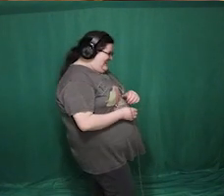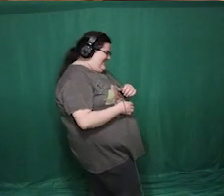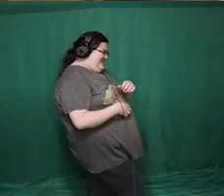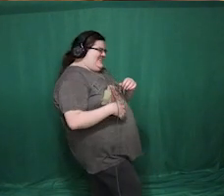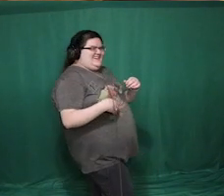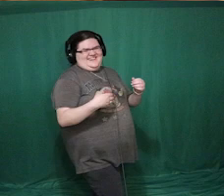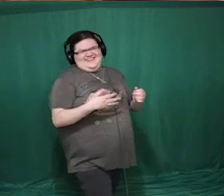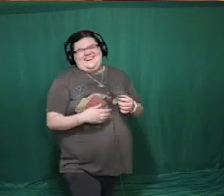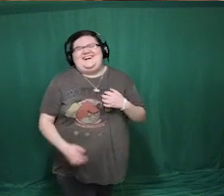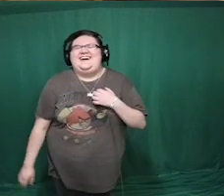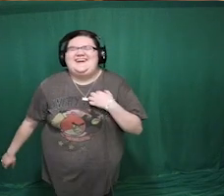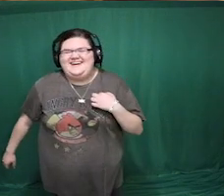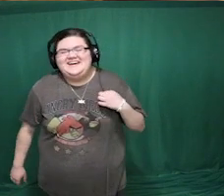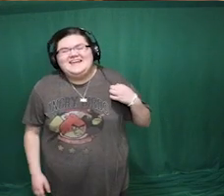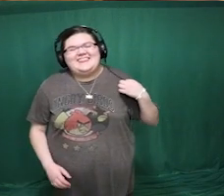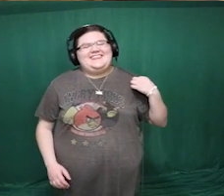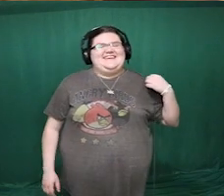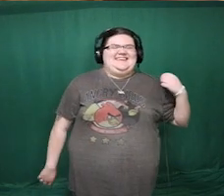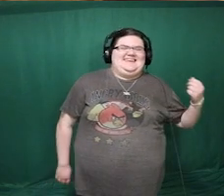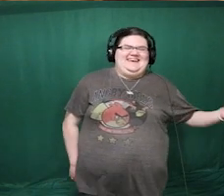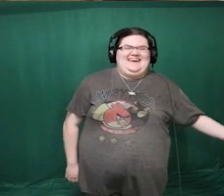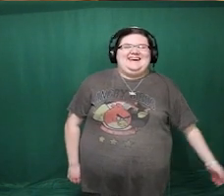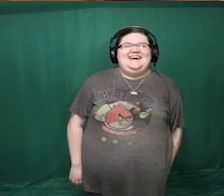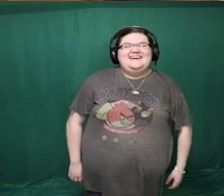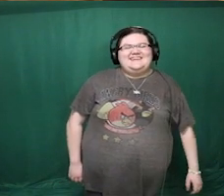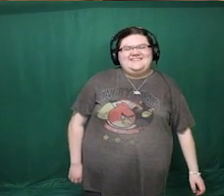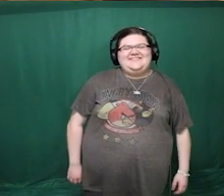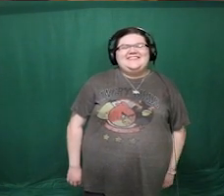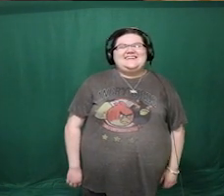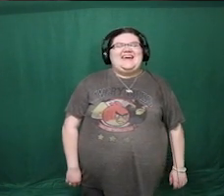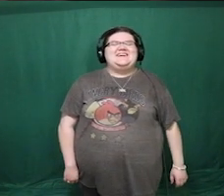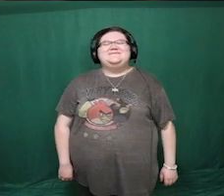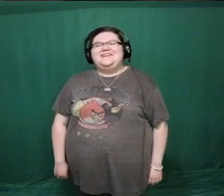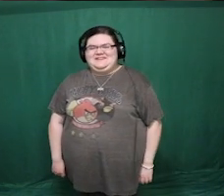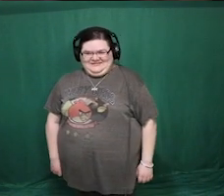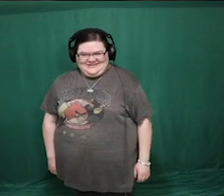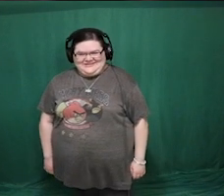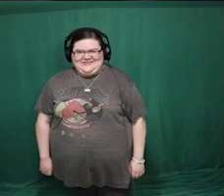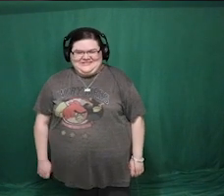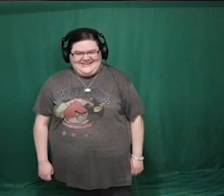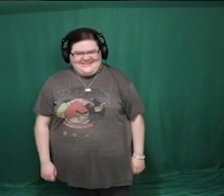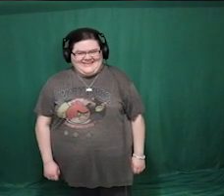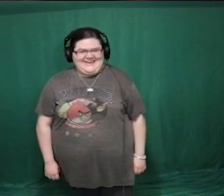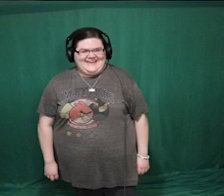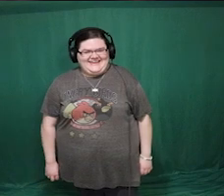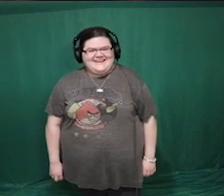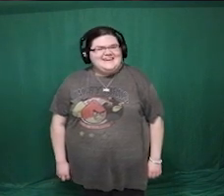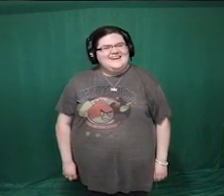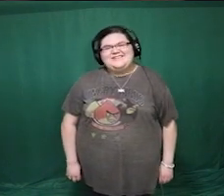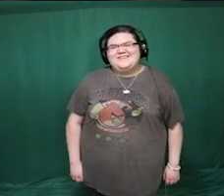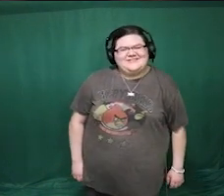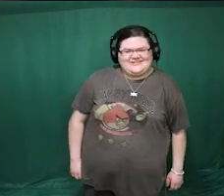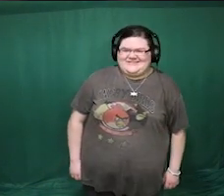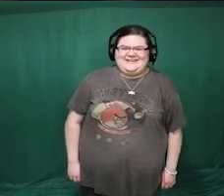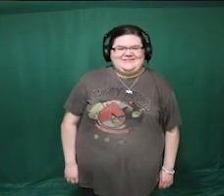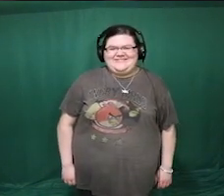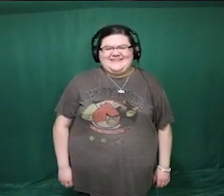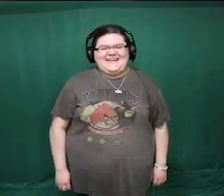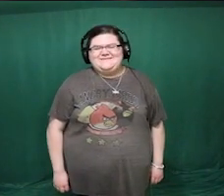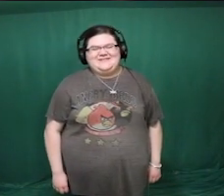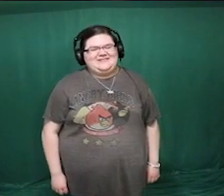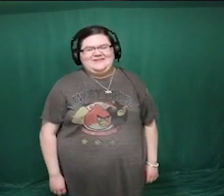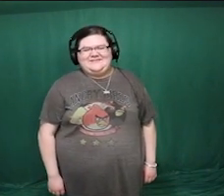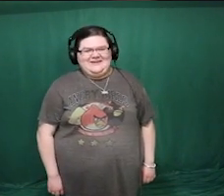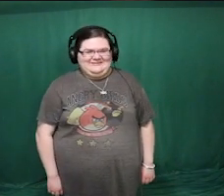Jack. It's time to try. Oh my god. They're actually mocking. They're mocking. Even the game knows to troll JJ. It's always the greatest